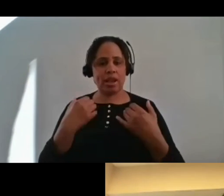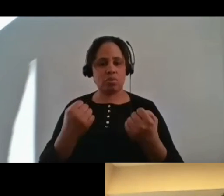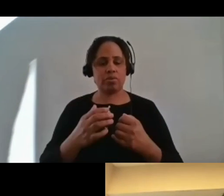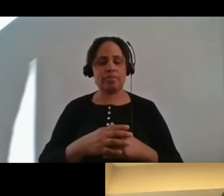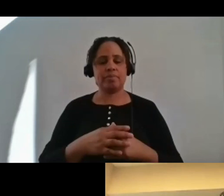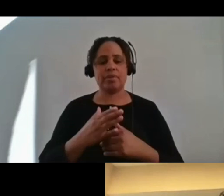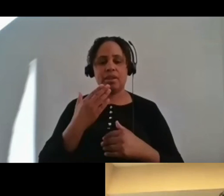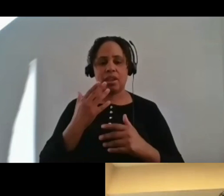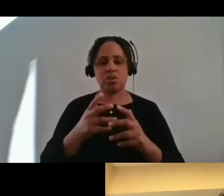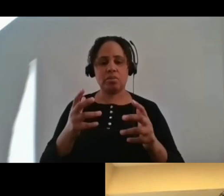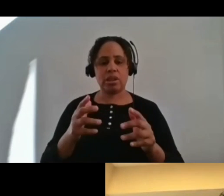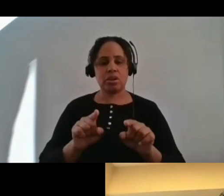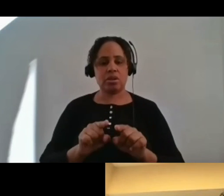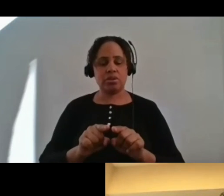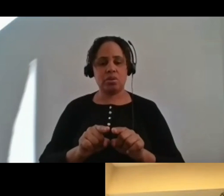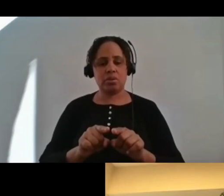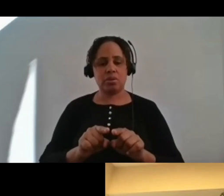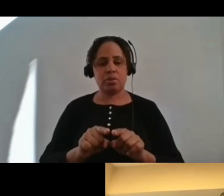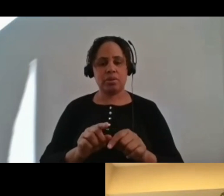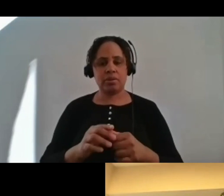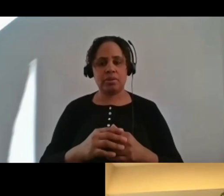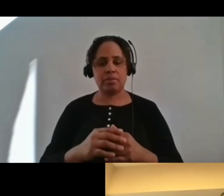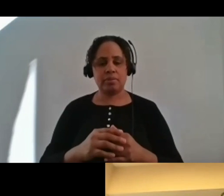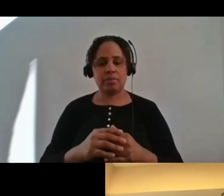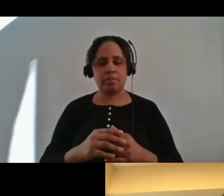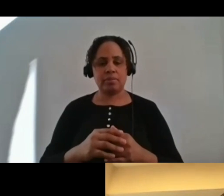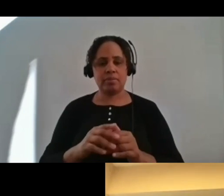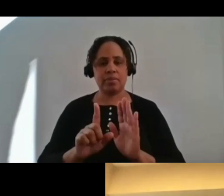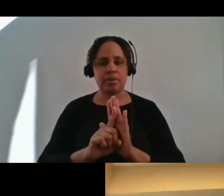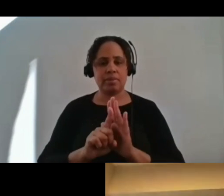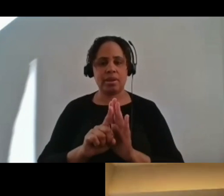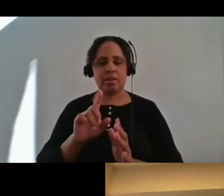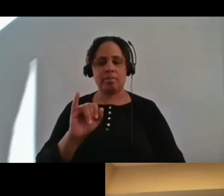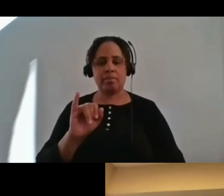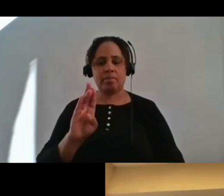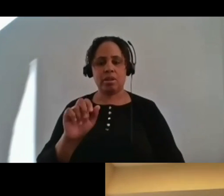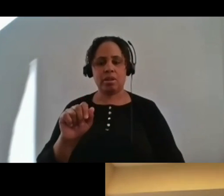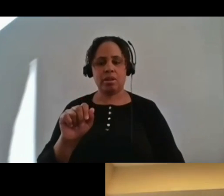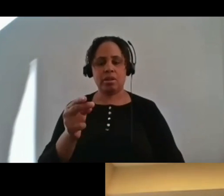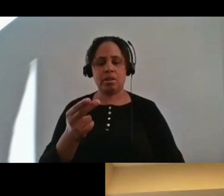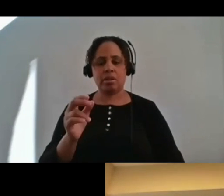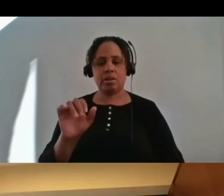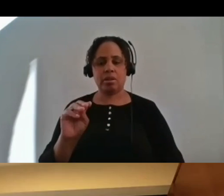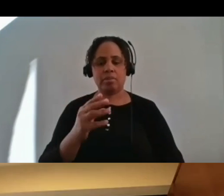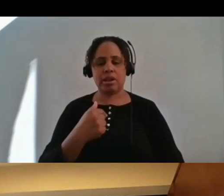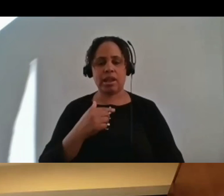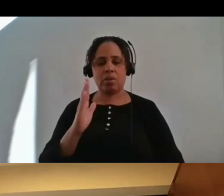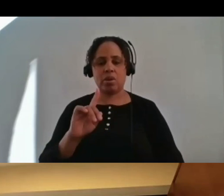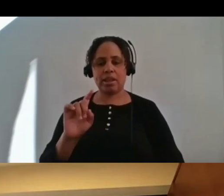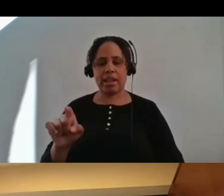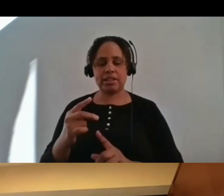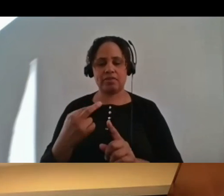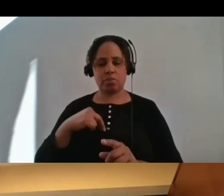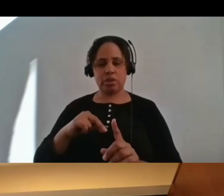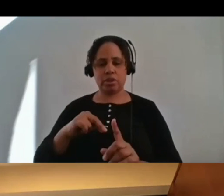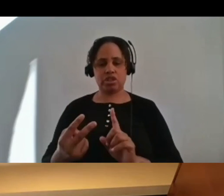I'm also going to bring on Imam Ibrahim, and I'll ask Imam Ibrahim this from a religious perspective, of course, but